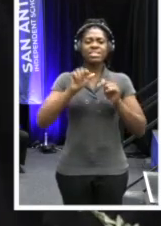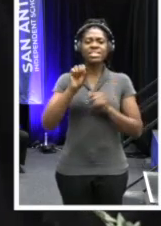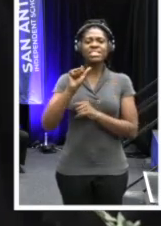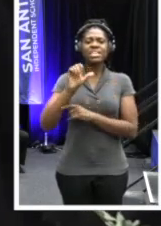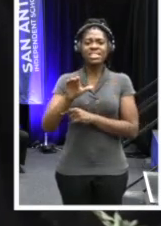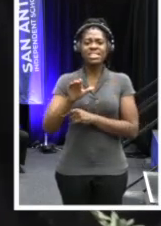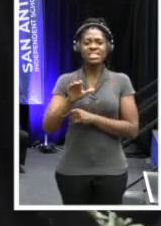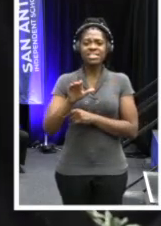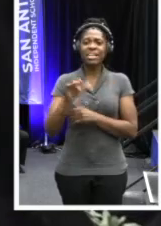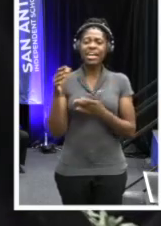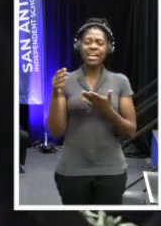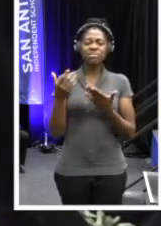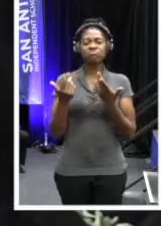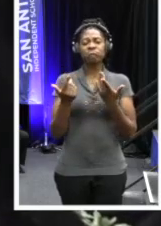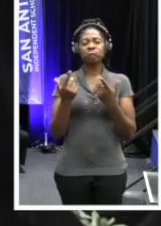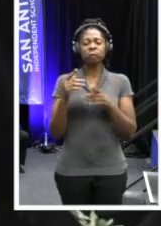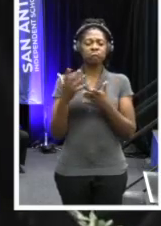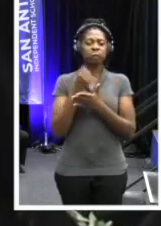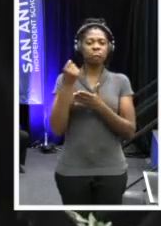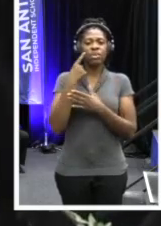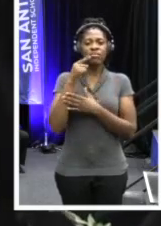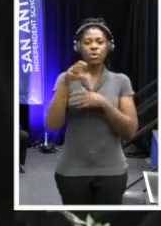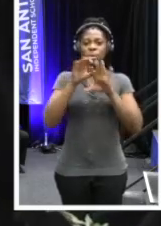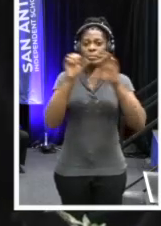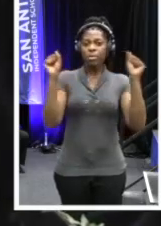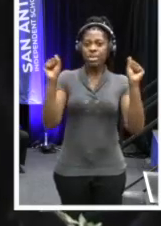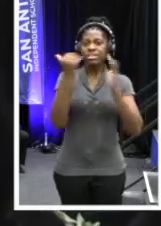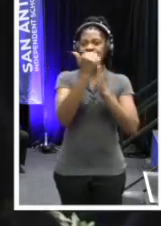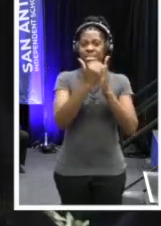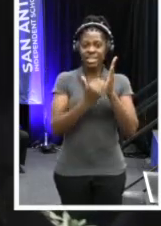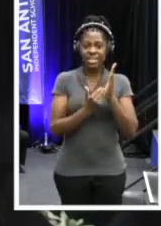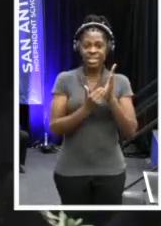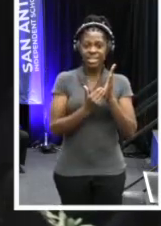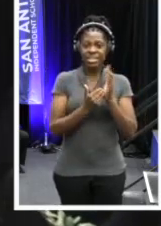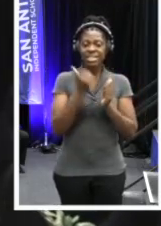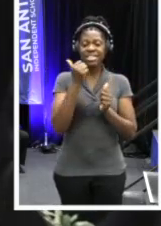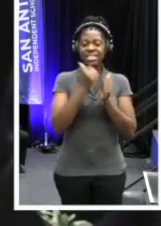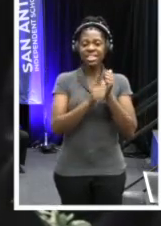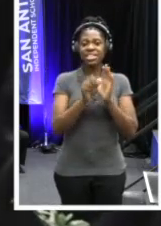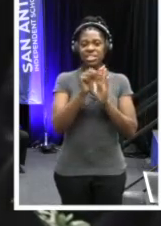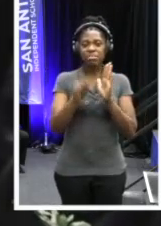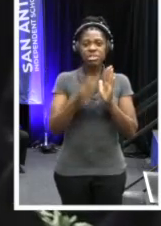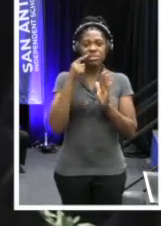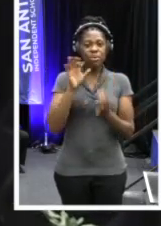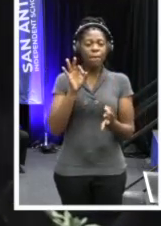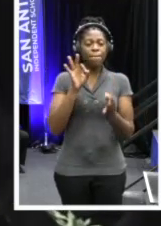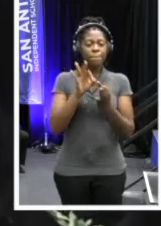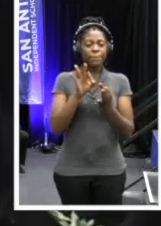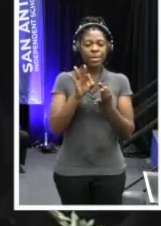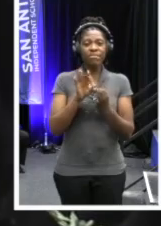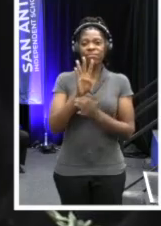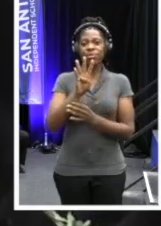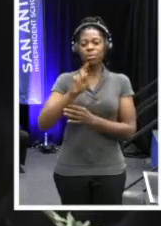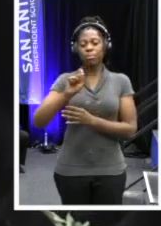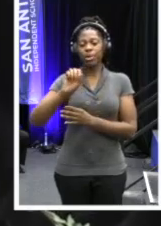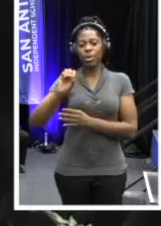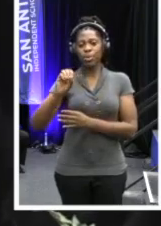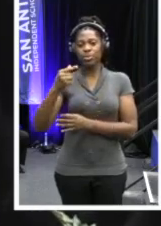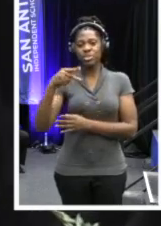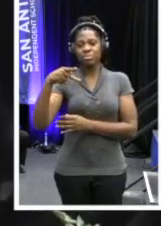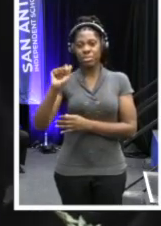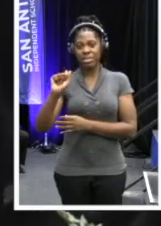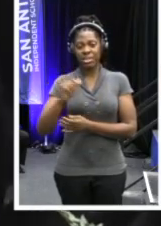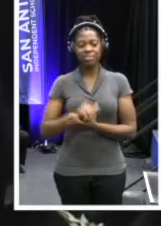president's list for San Antonio College each semester by maintaining a perfect 4.0 GPA and